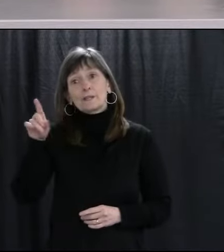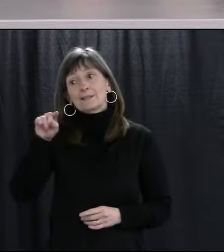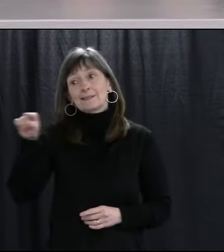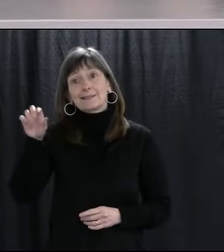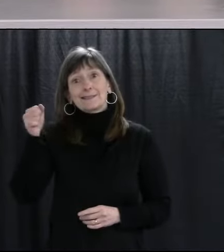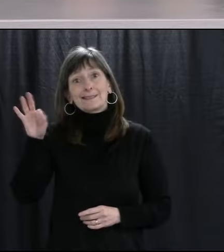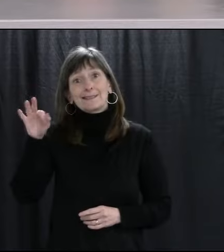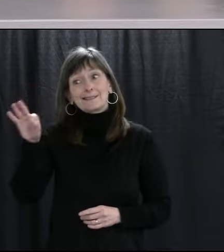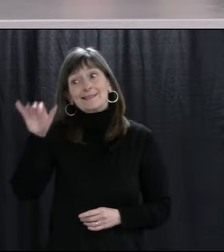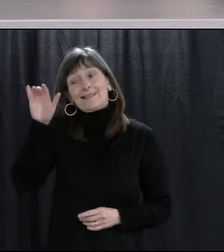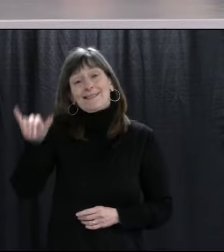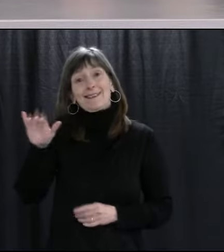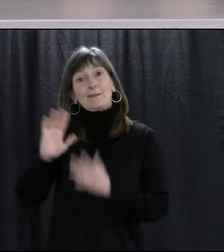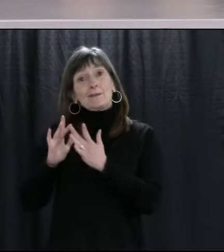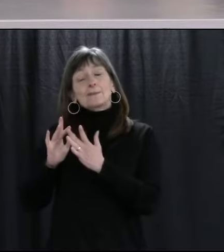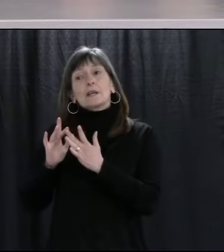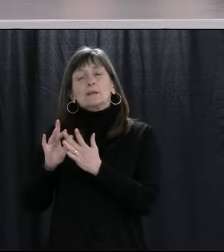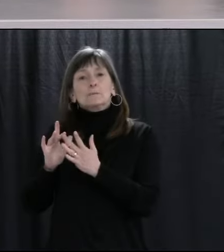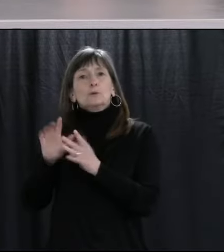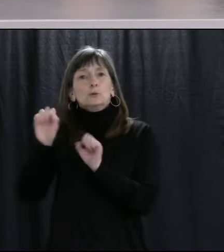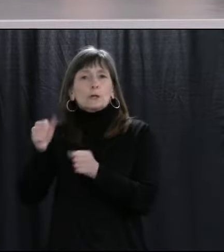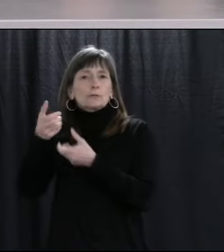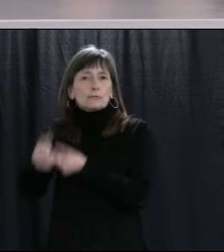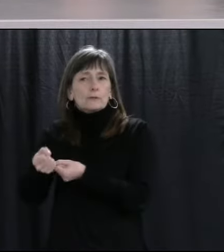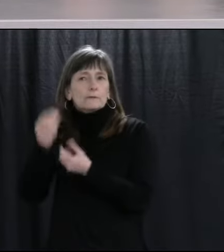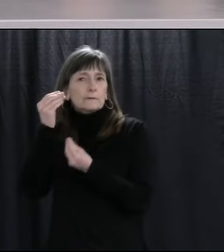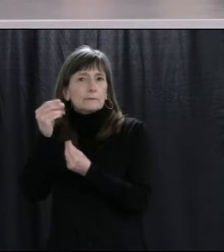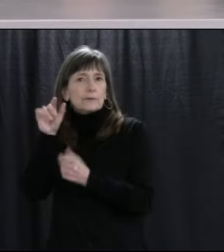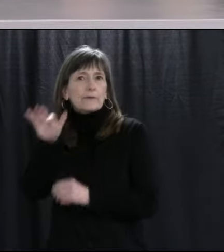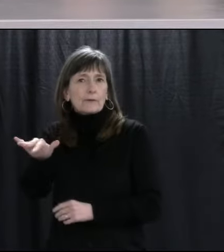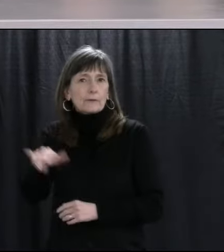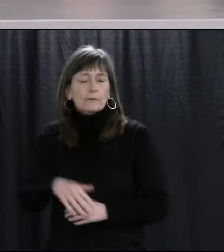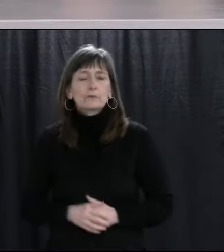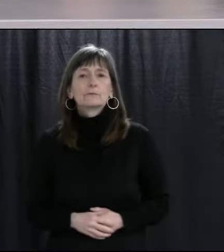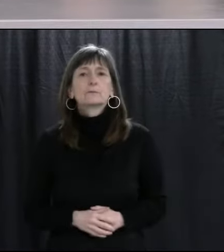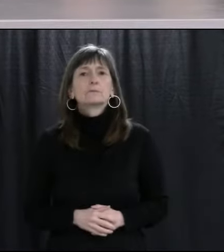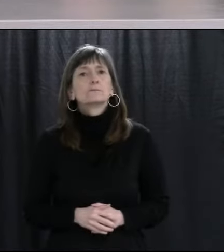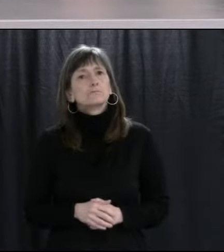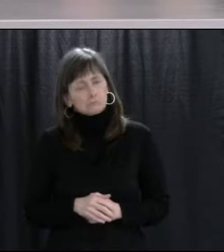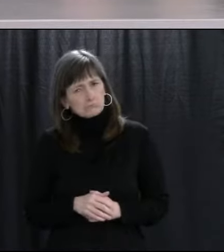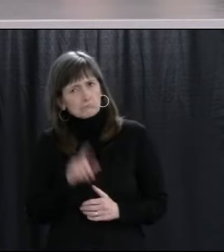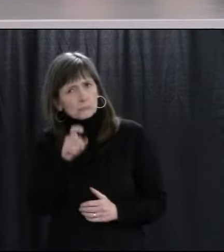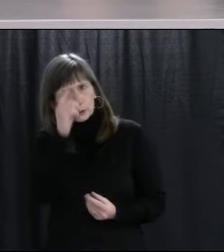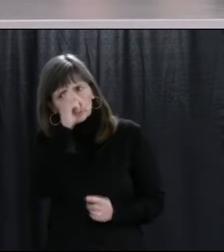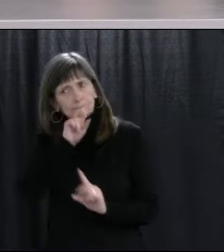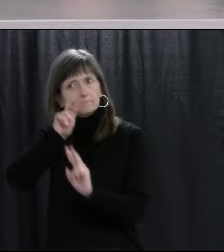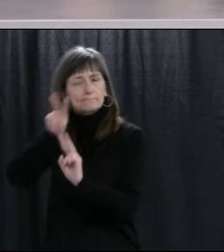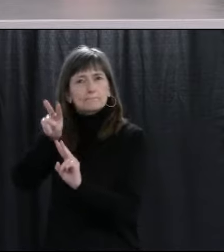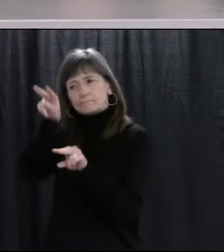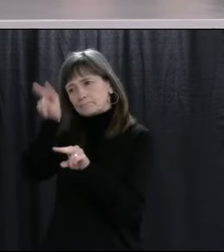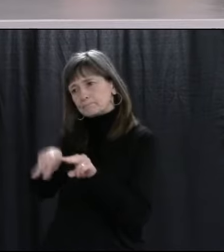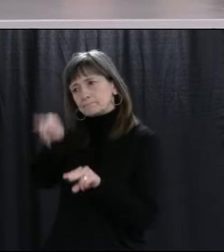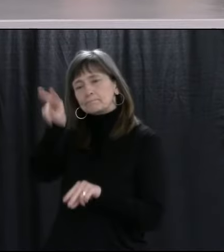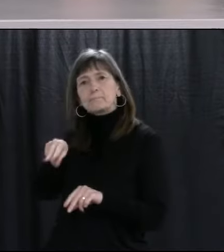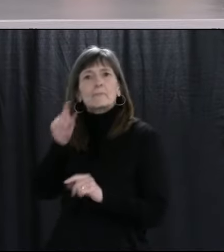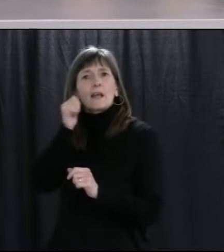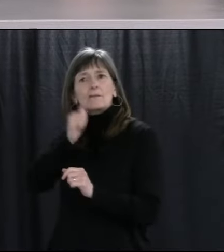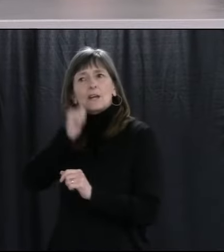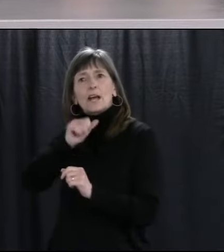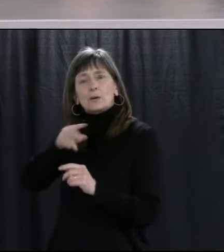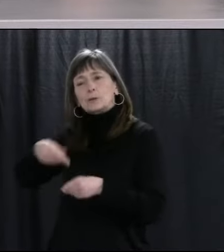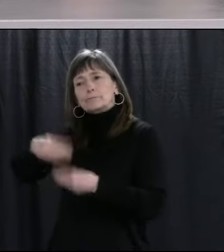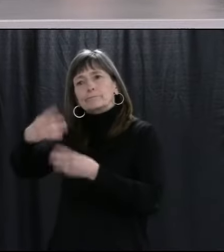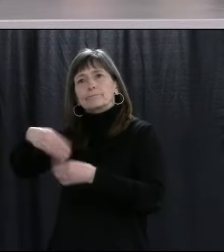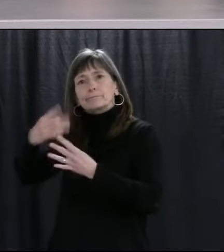gov.nl.ca/COVID-19, is a source of trusted and credible information. I encourage everyone to visit the website. It is updated multiple times a